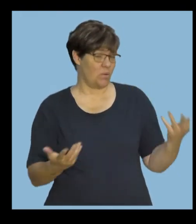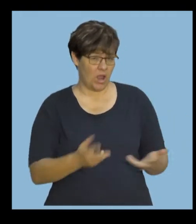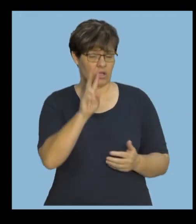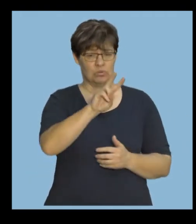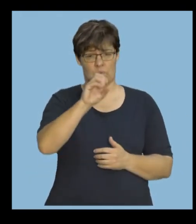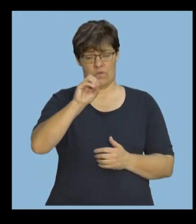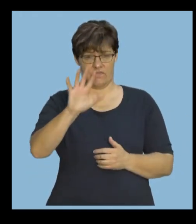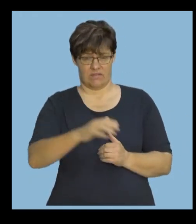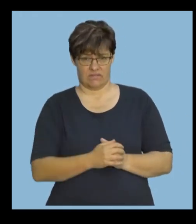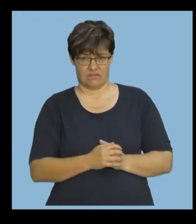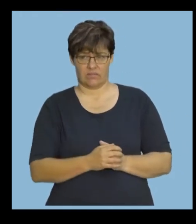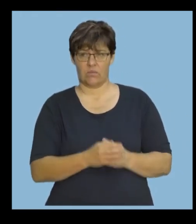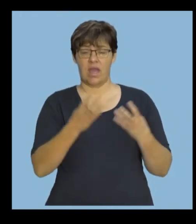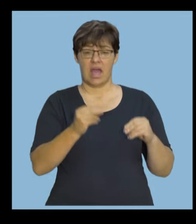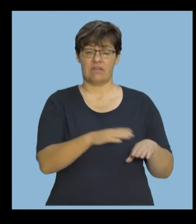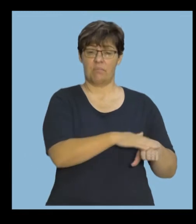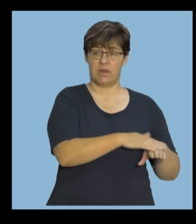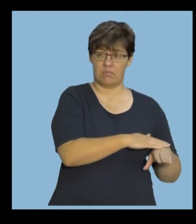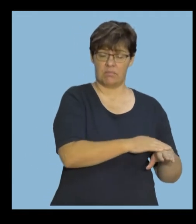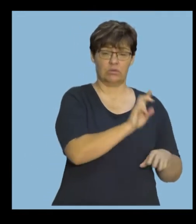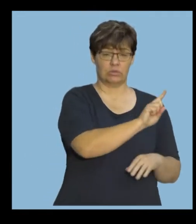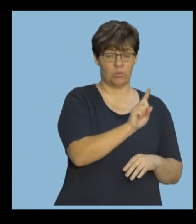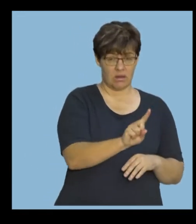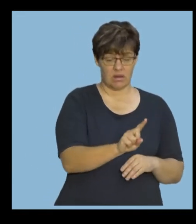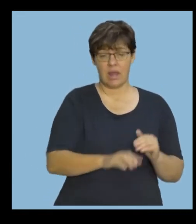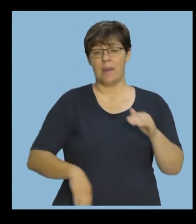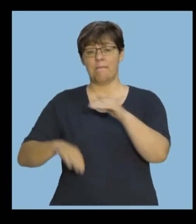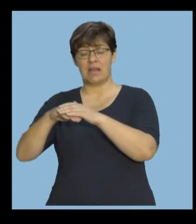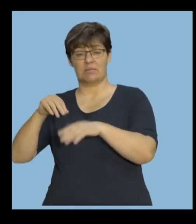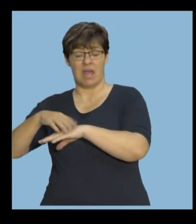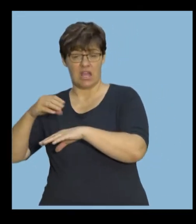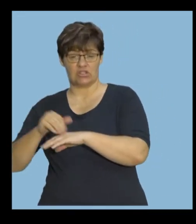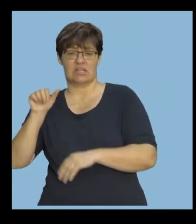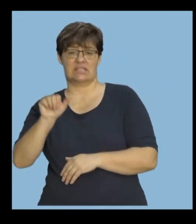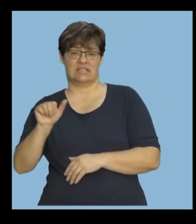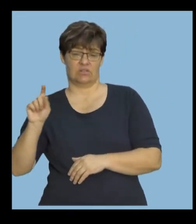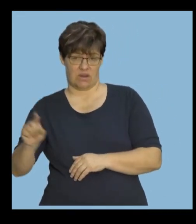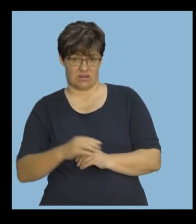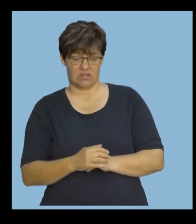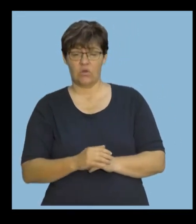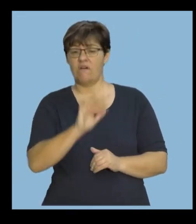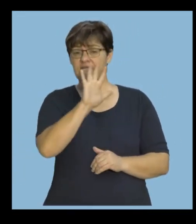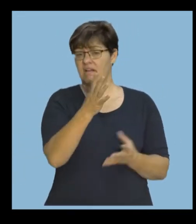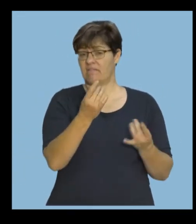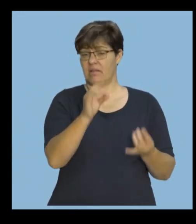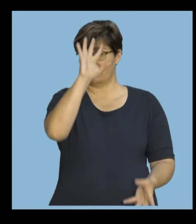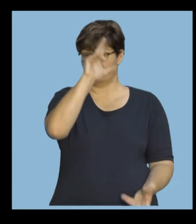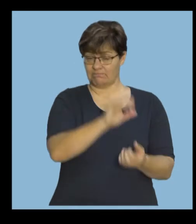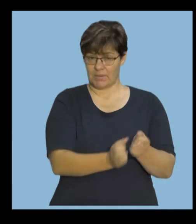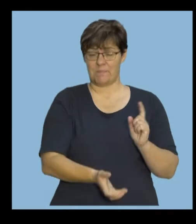is the data. The minimum is 21. The maximum is 61. We have to find our 5-number